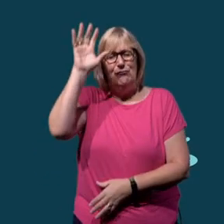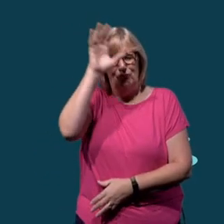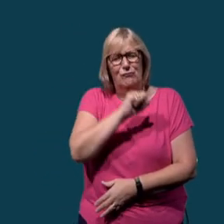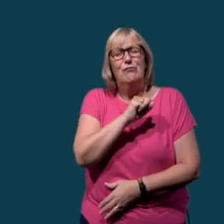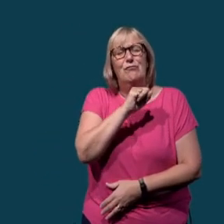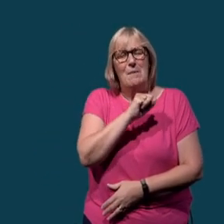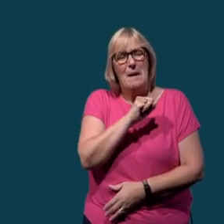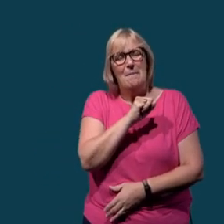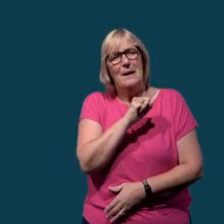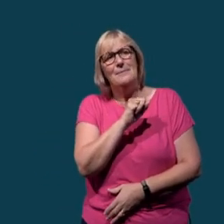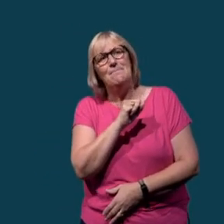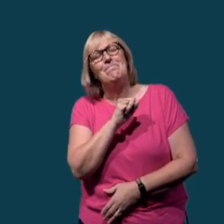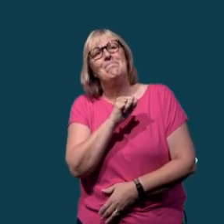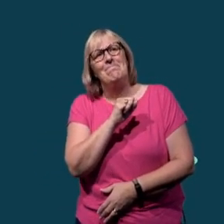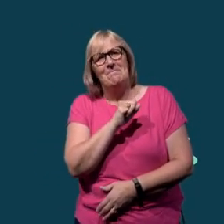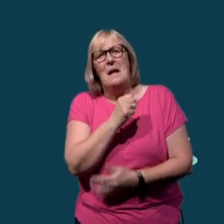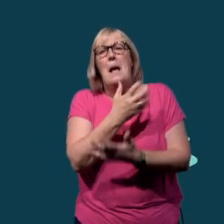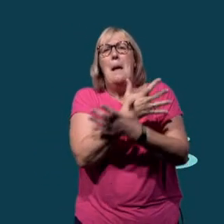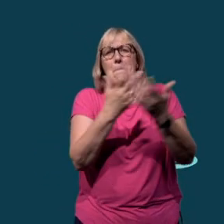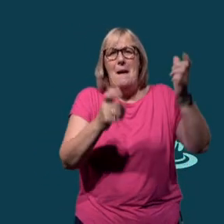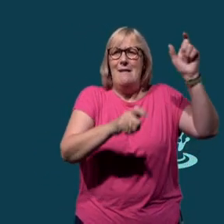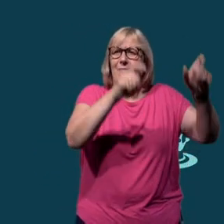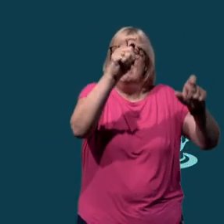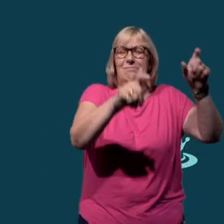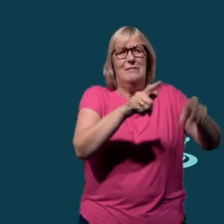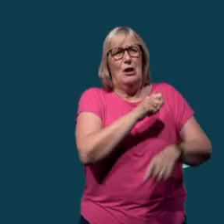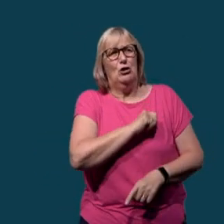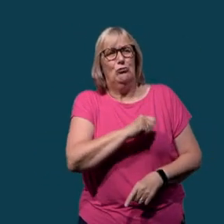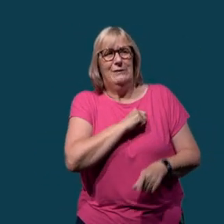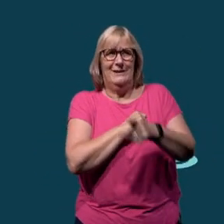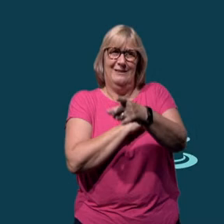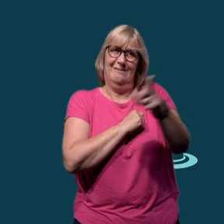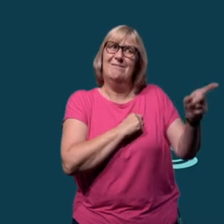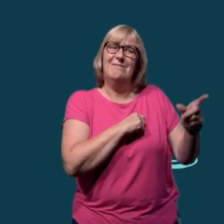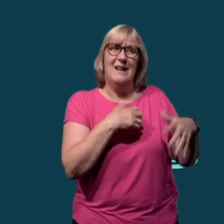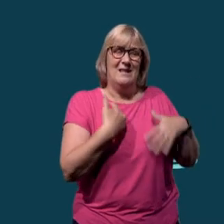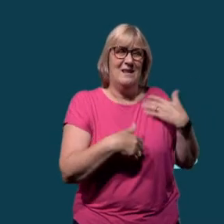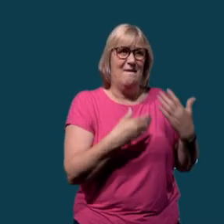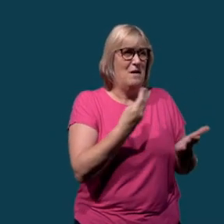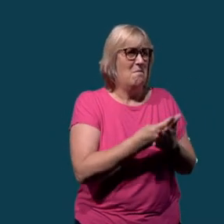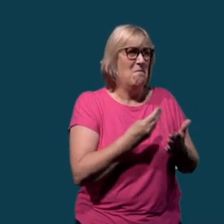ourselves of a family of what many Christians around the world are living like.